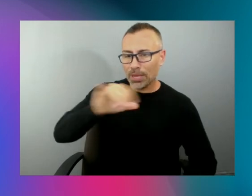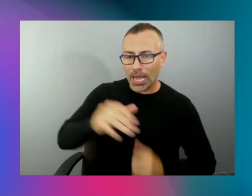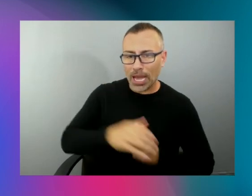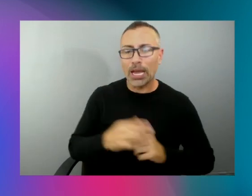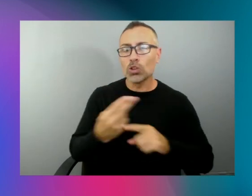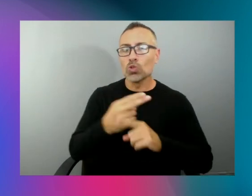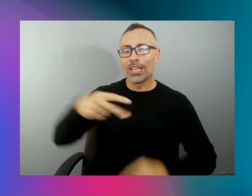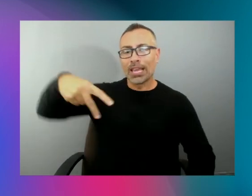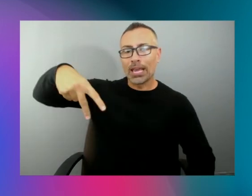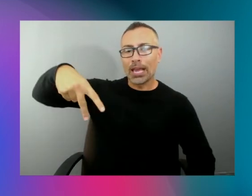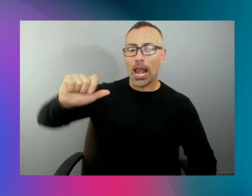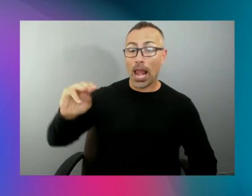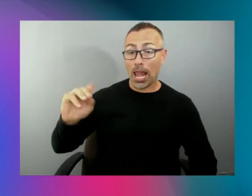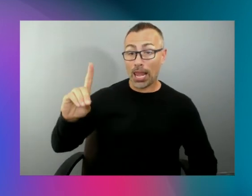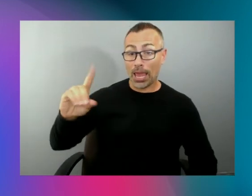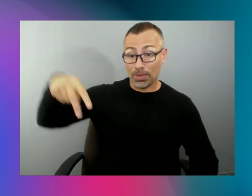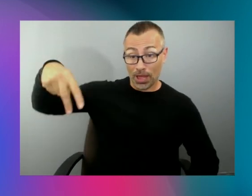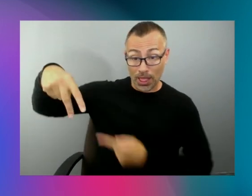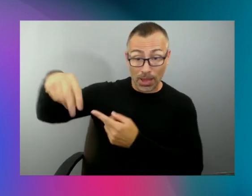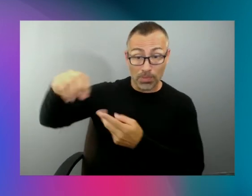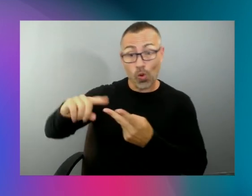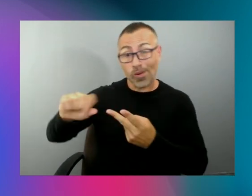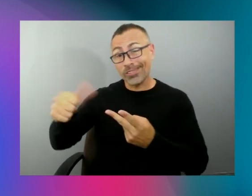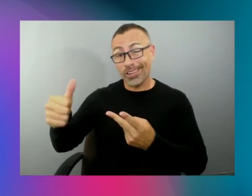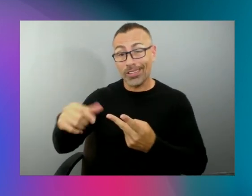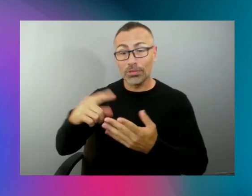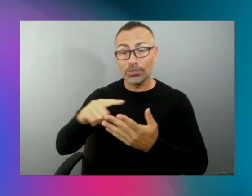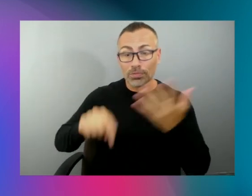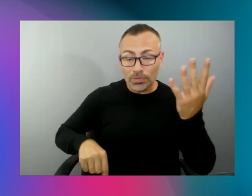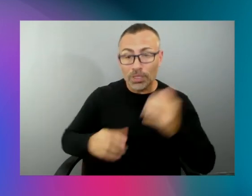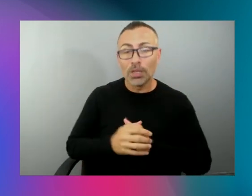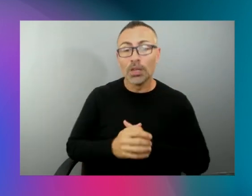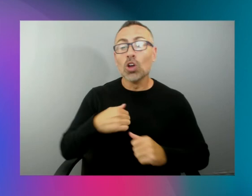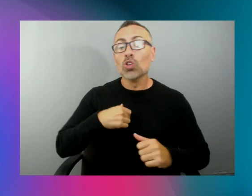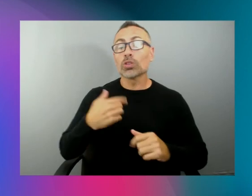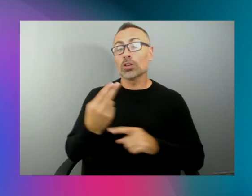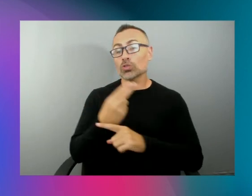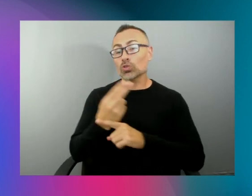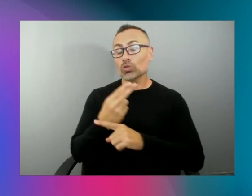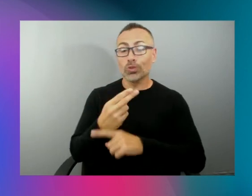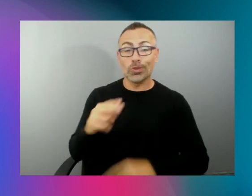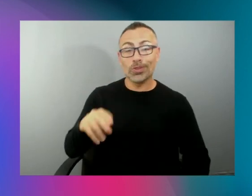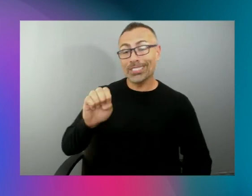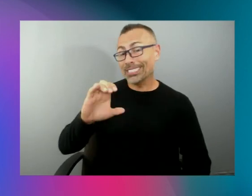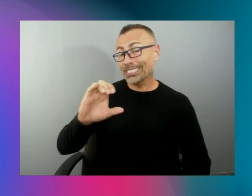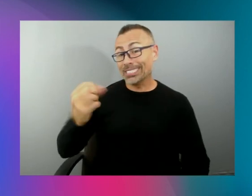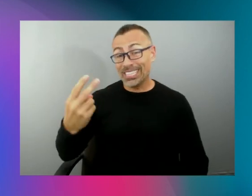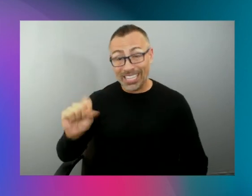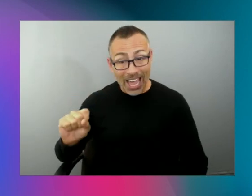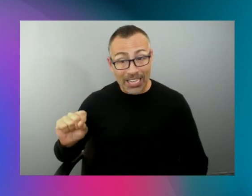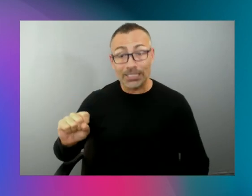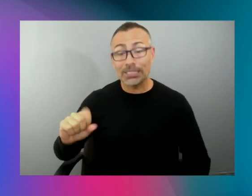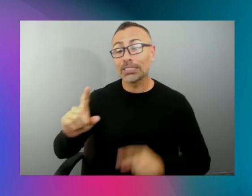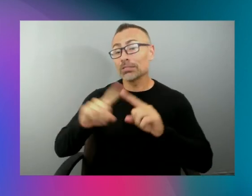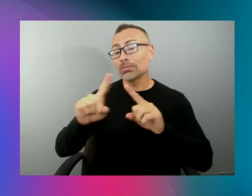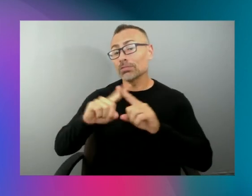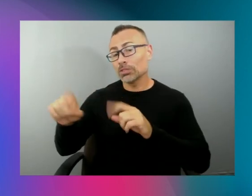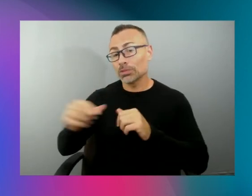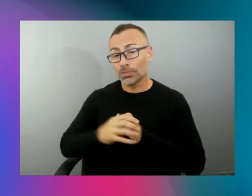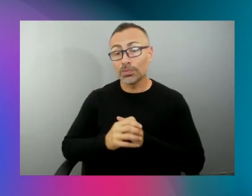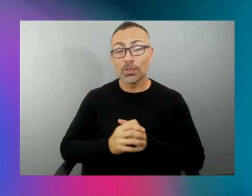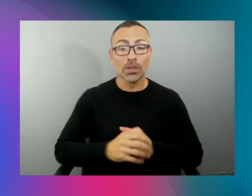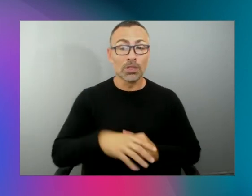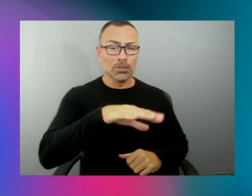using container technology, be it a EKS or ECS. I mean, whatever works for you, right? Yeah, but a lot of security teams are